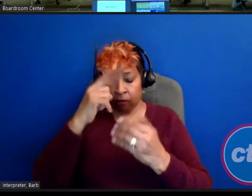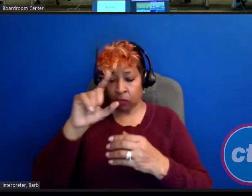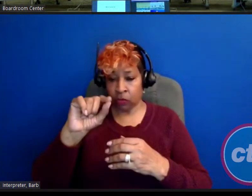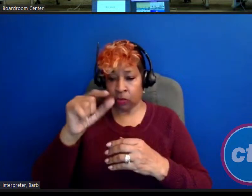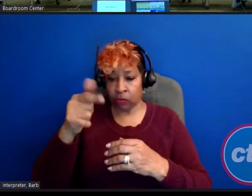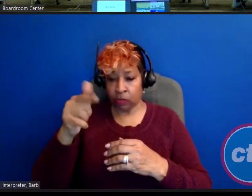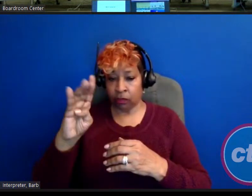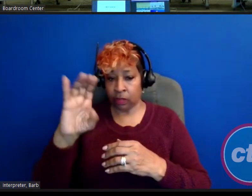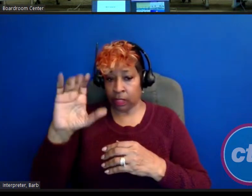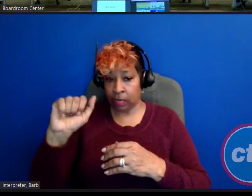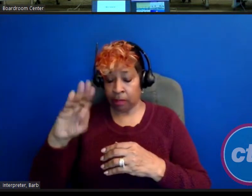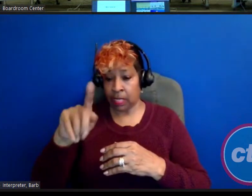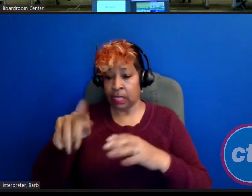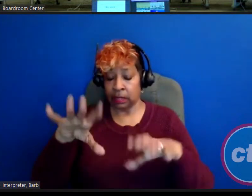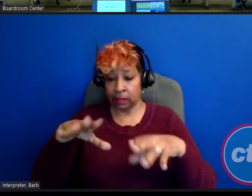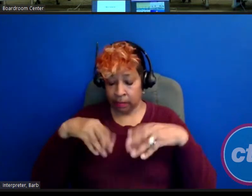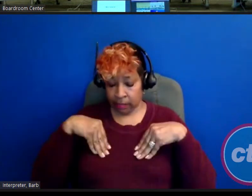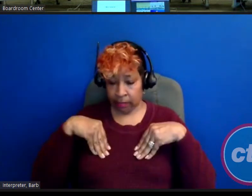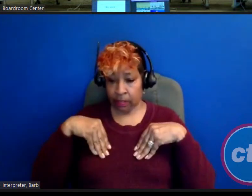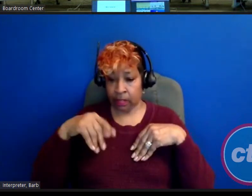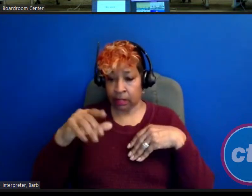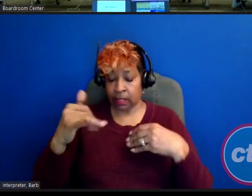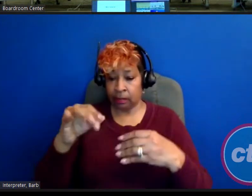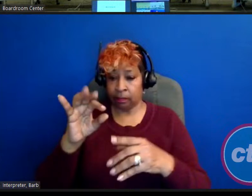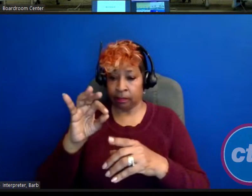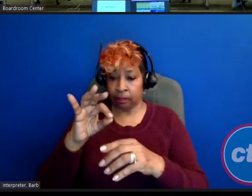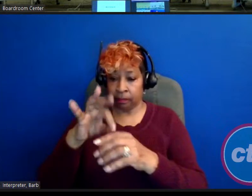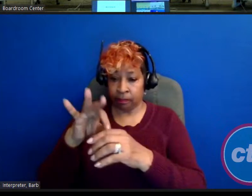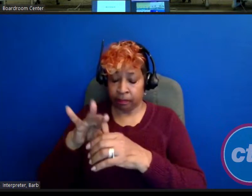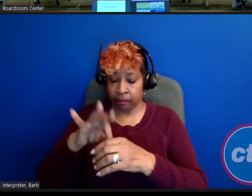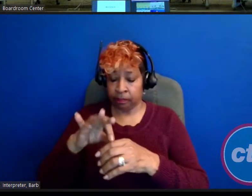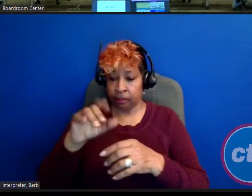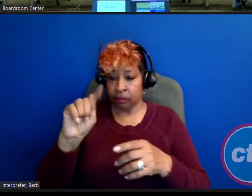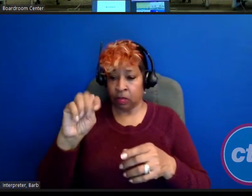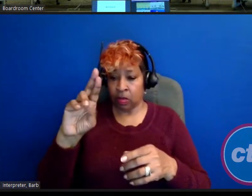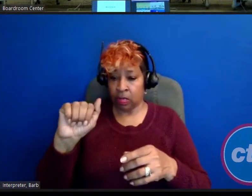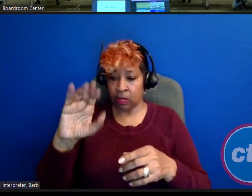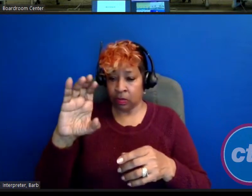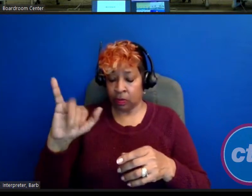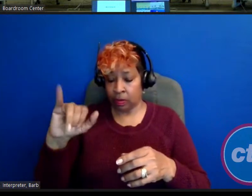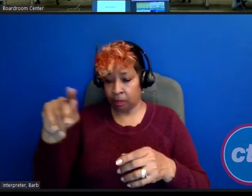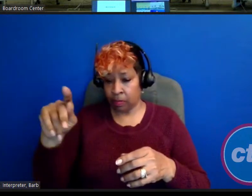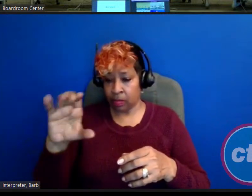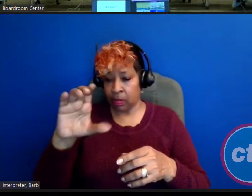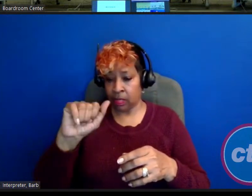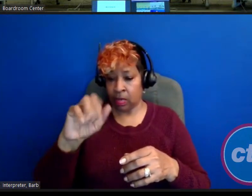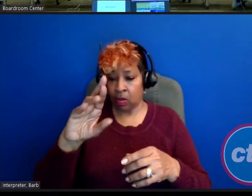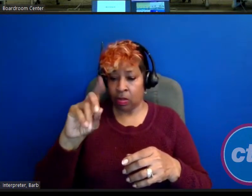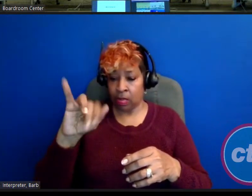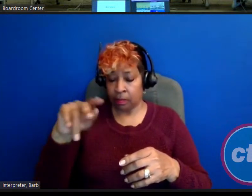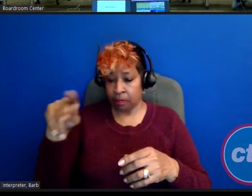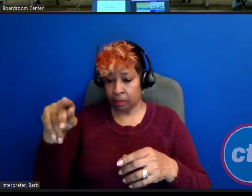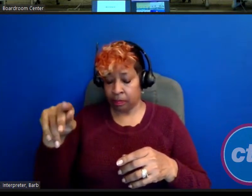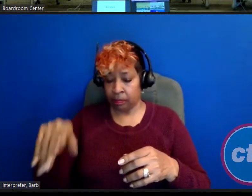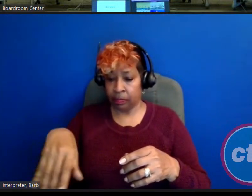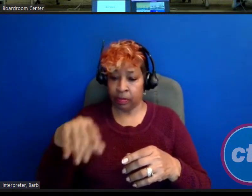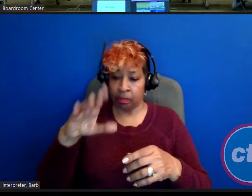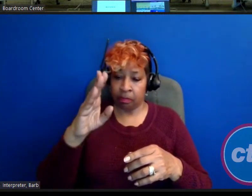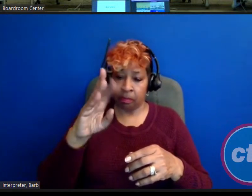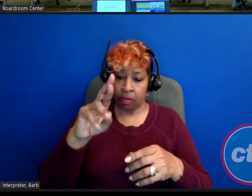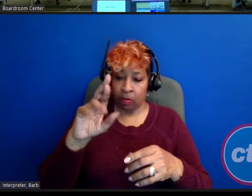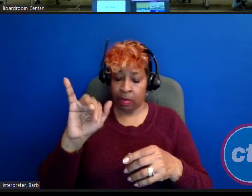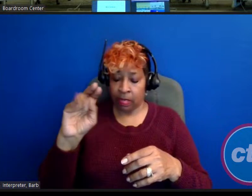be adopted. We'll take a roll call vote. Tracy Powell. Yes. Caroline Pavlicek. Yes. Brian McCray. Yes.